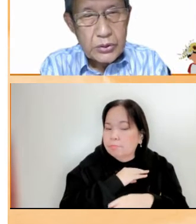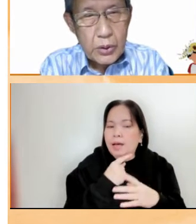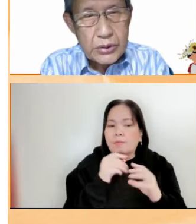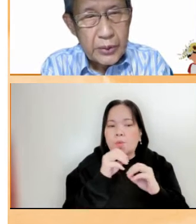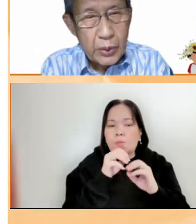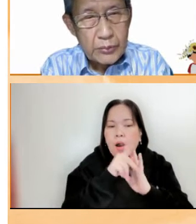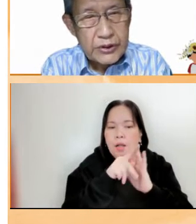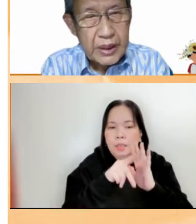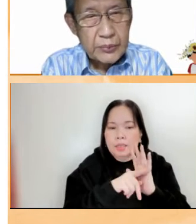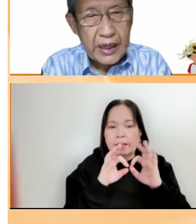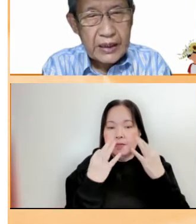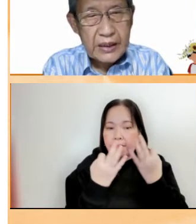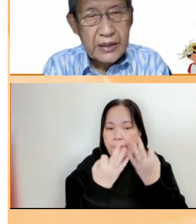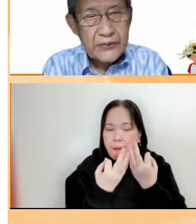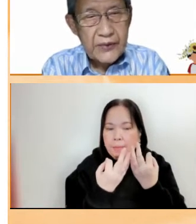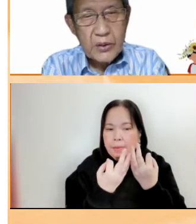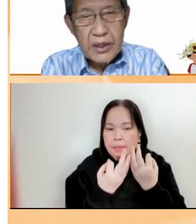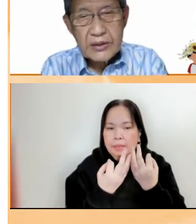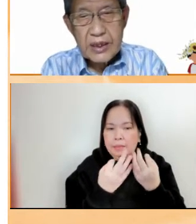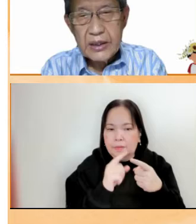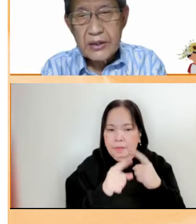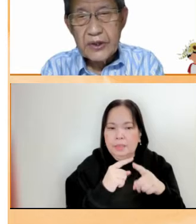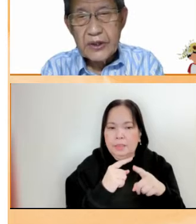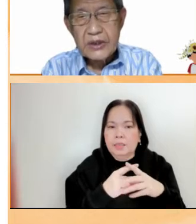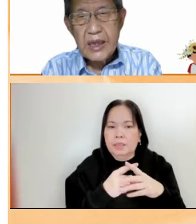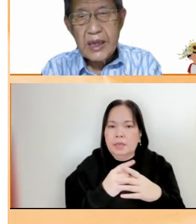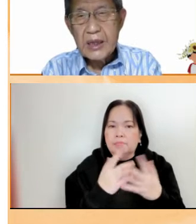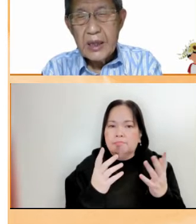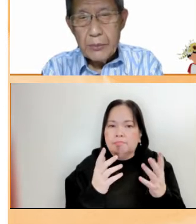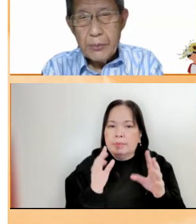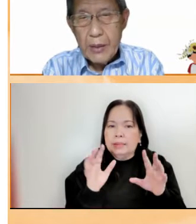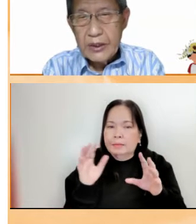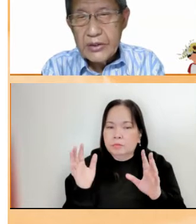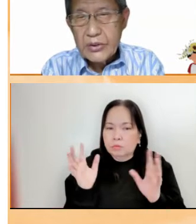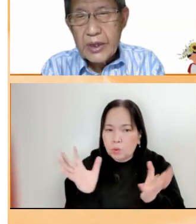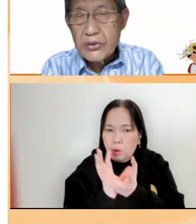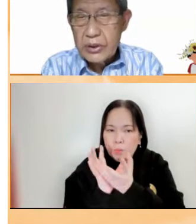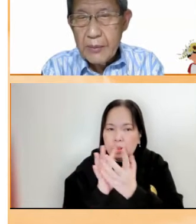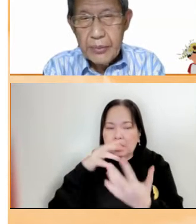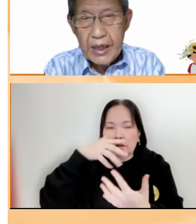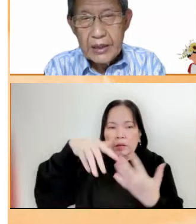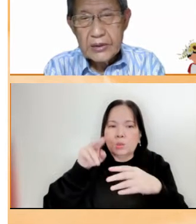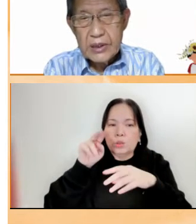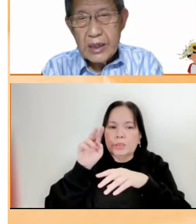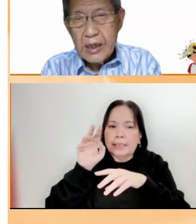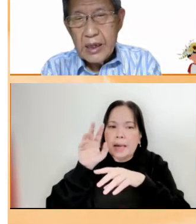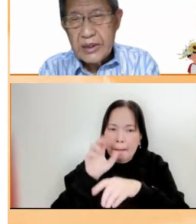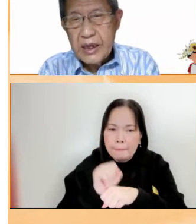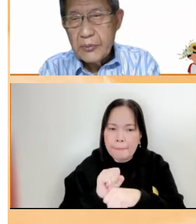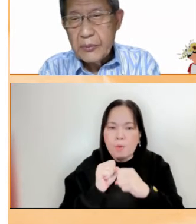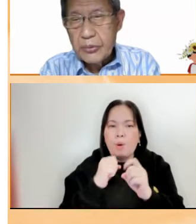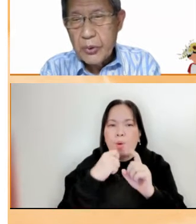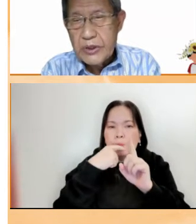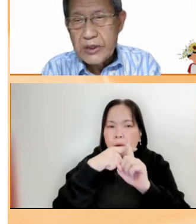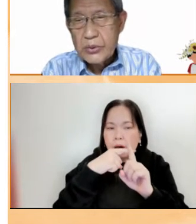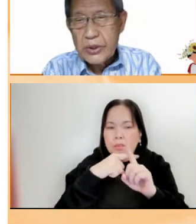promote social norms that protect against violence and adversity, public education campaigns,